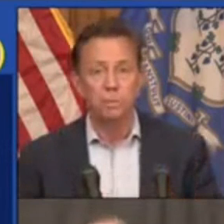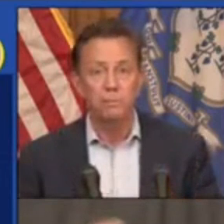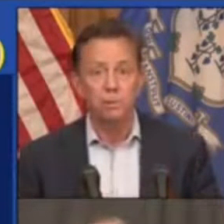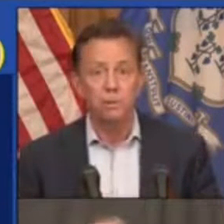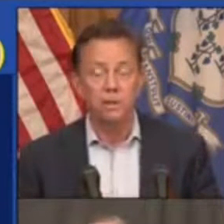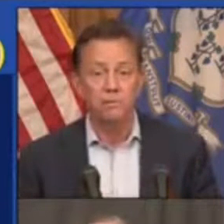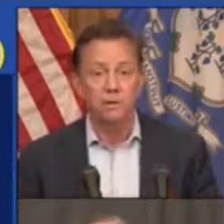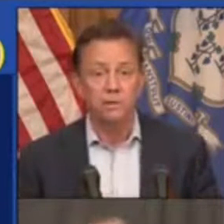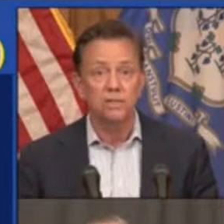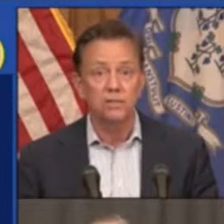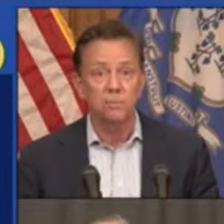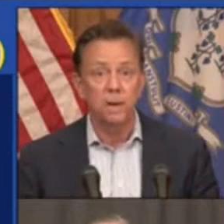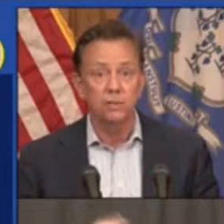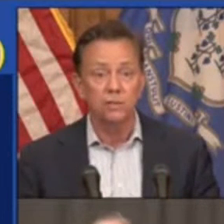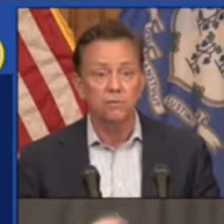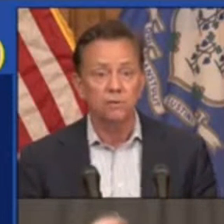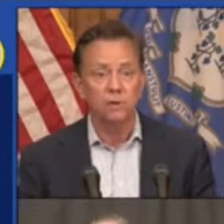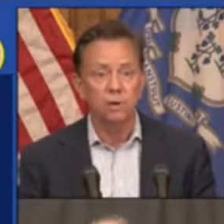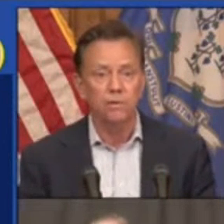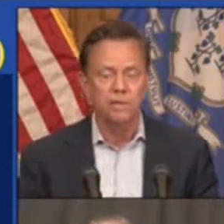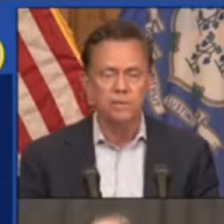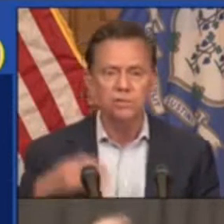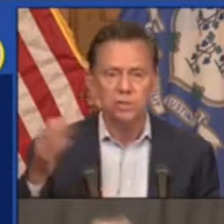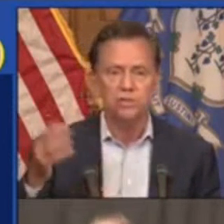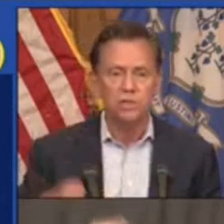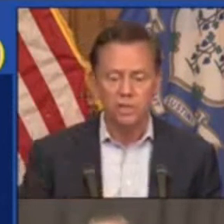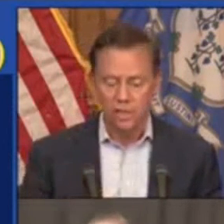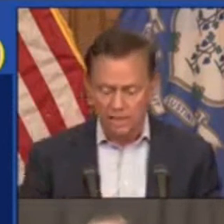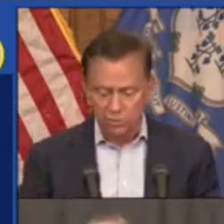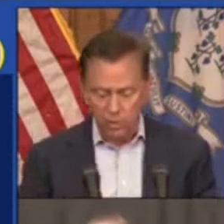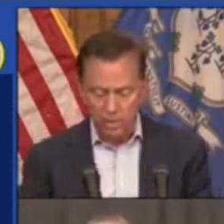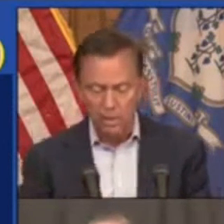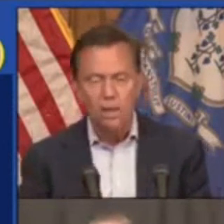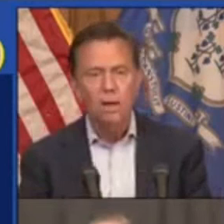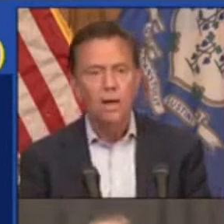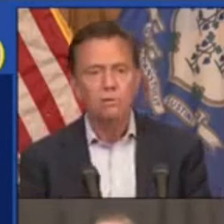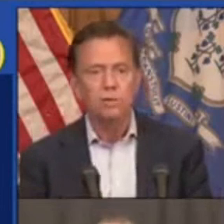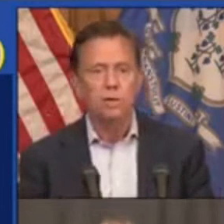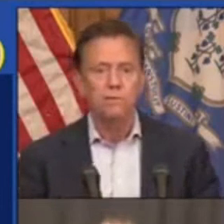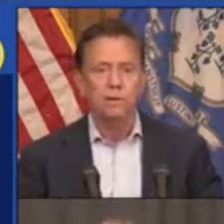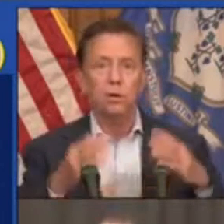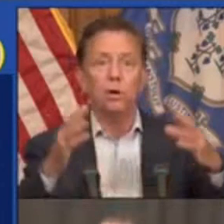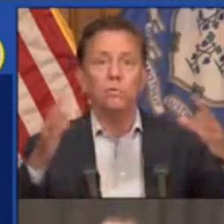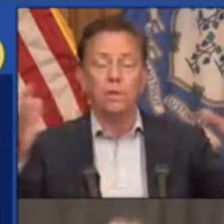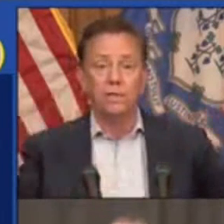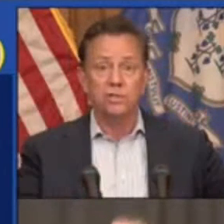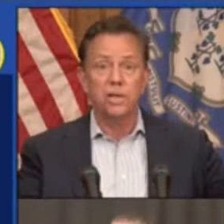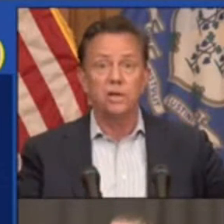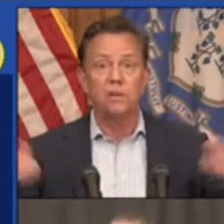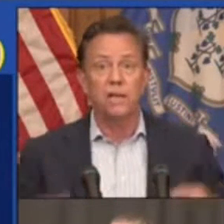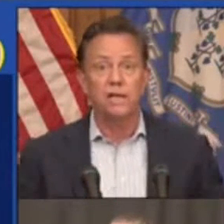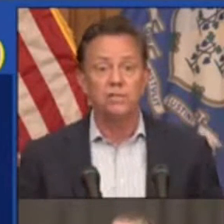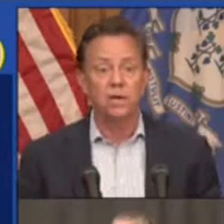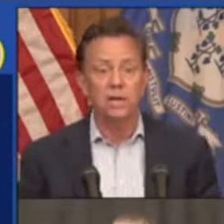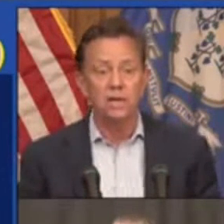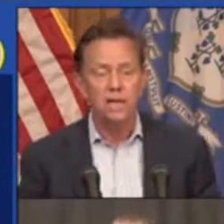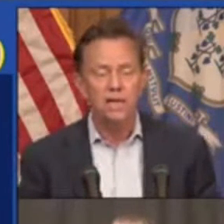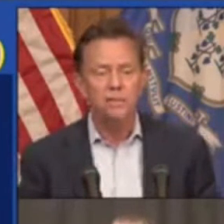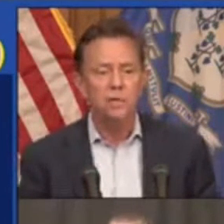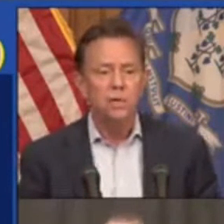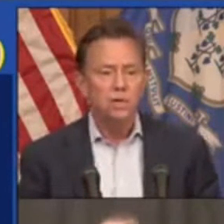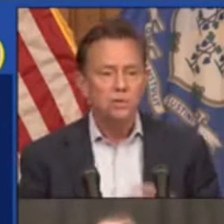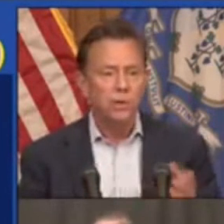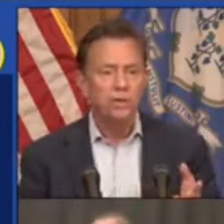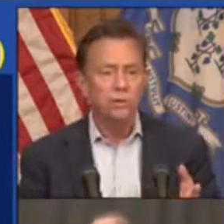where people have tested positive for COVID. This is just in the last week. I will tell you, if you look over the extent of the last 90